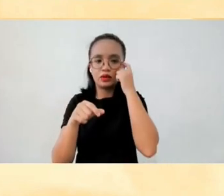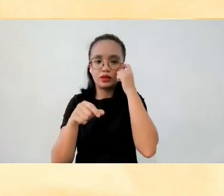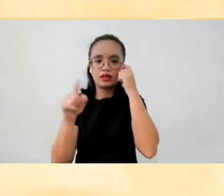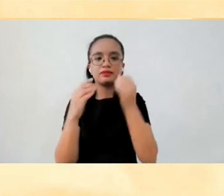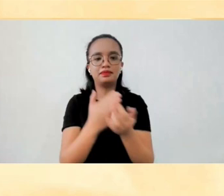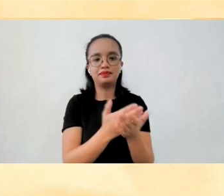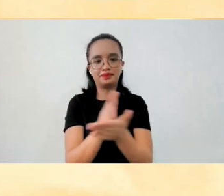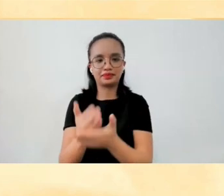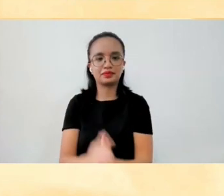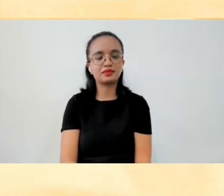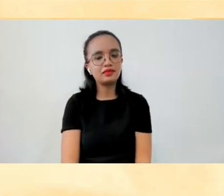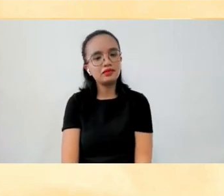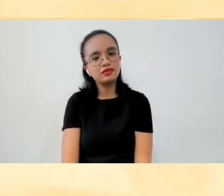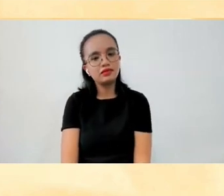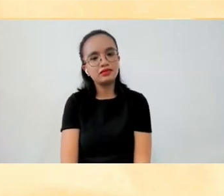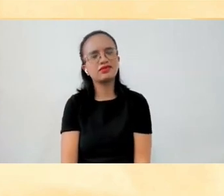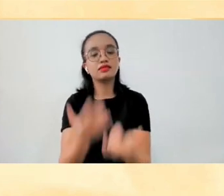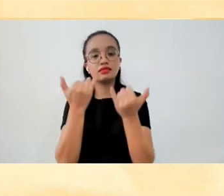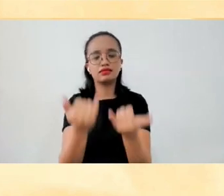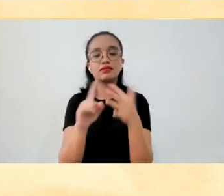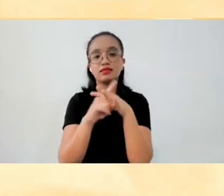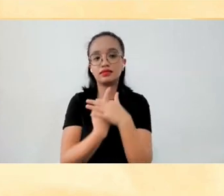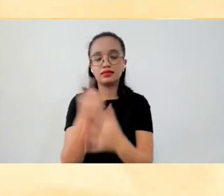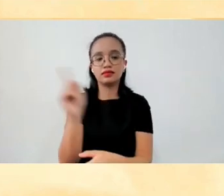sharing. So let me start by